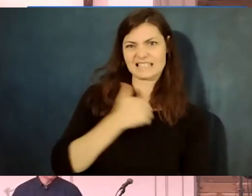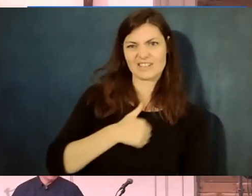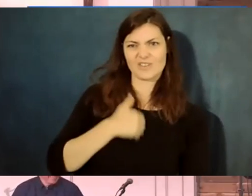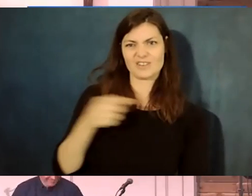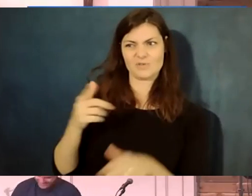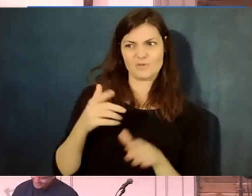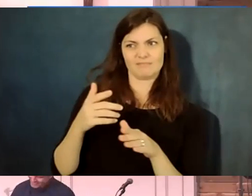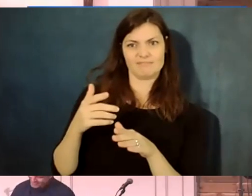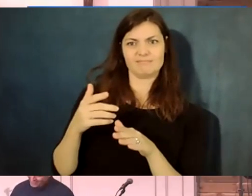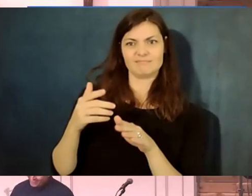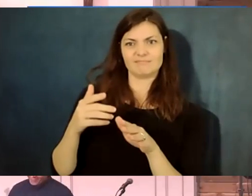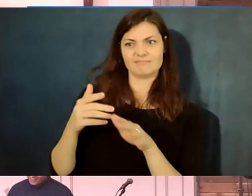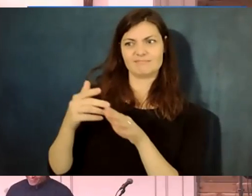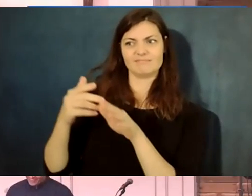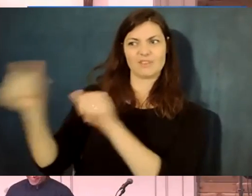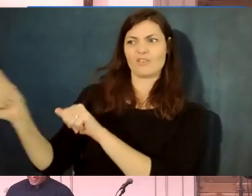retreat.